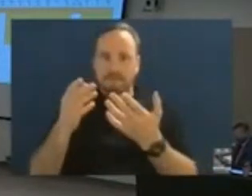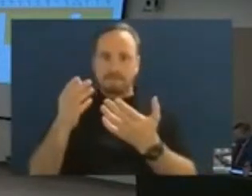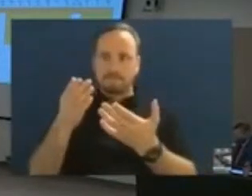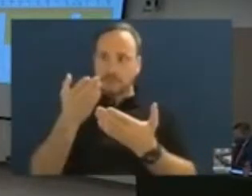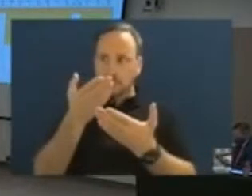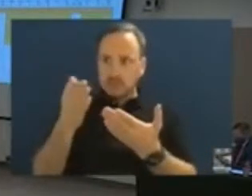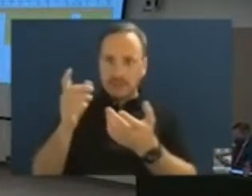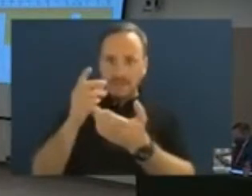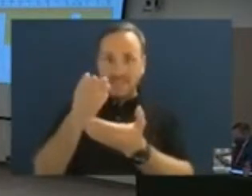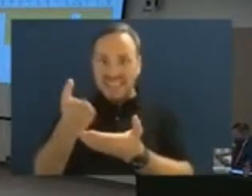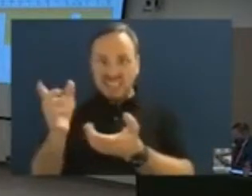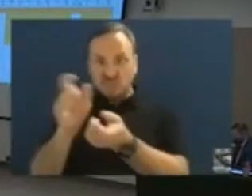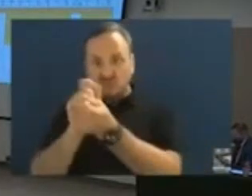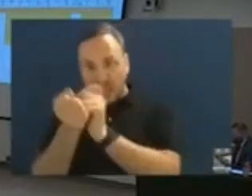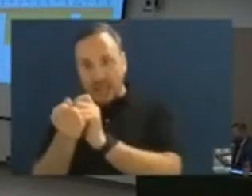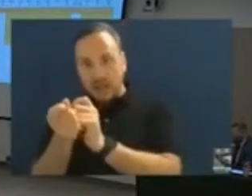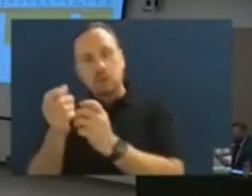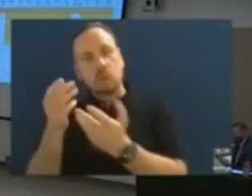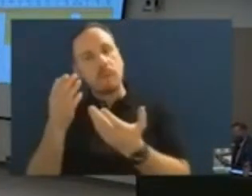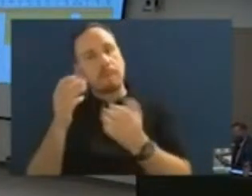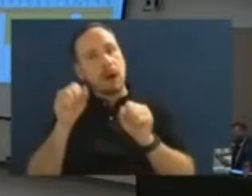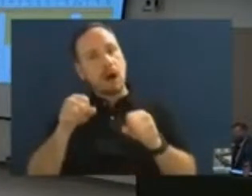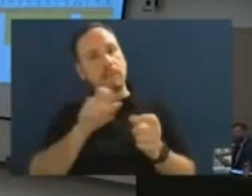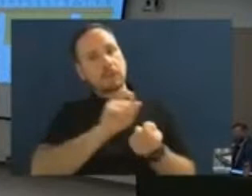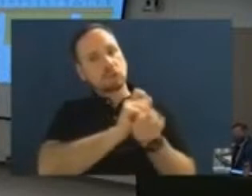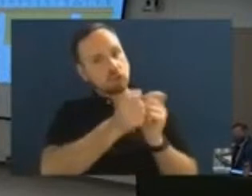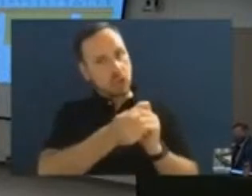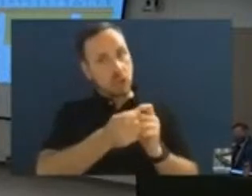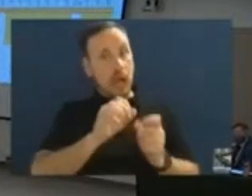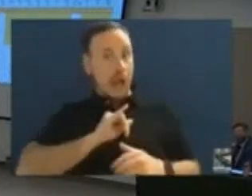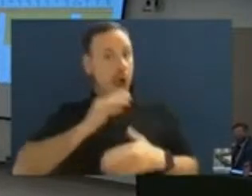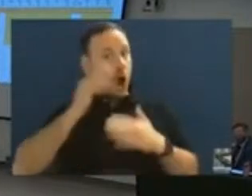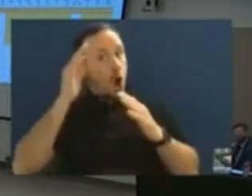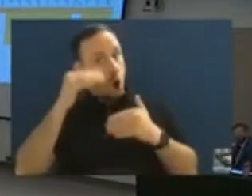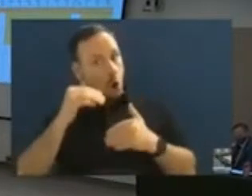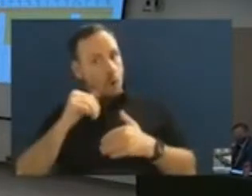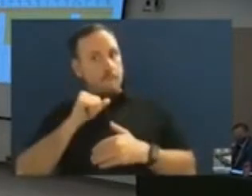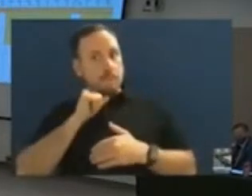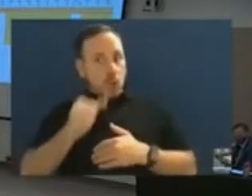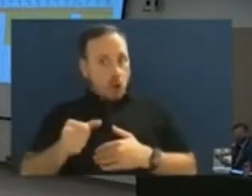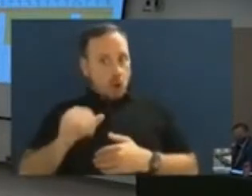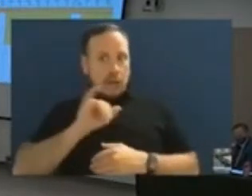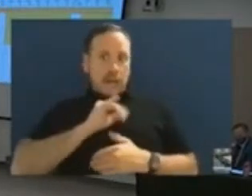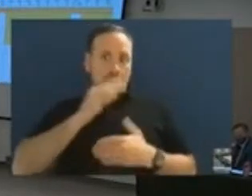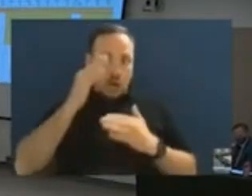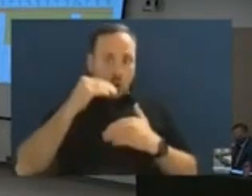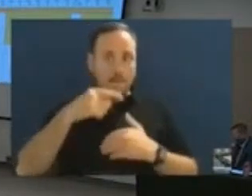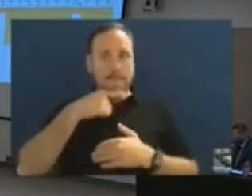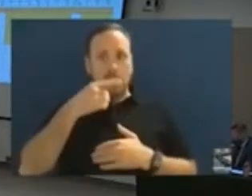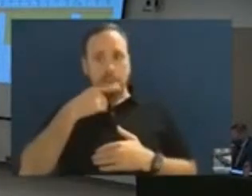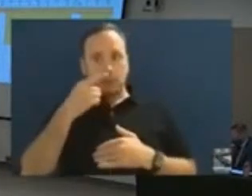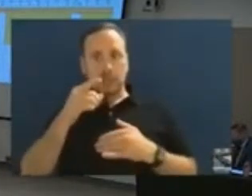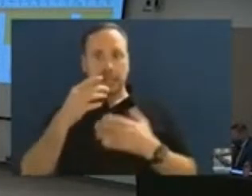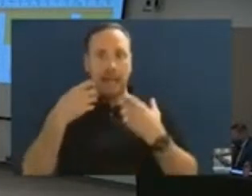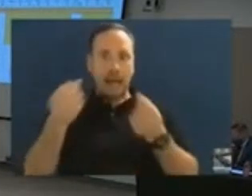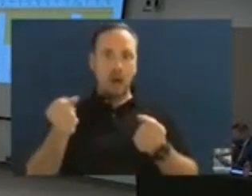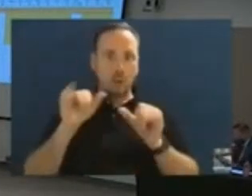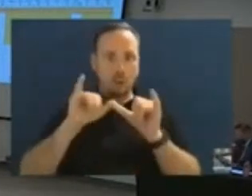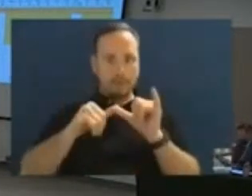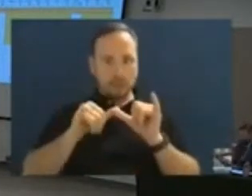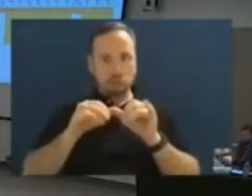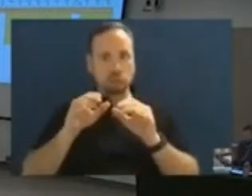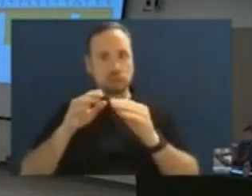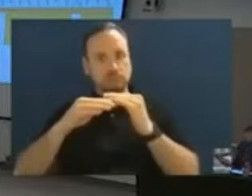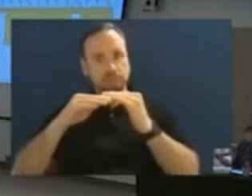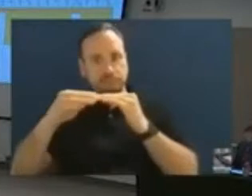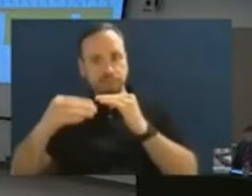won't. I hope that our public health metrics remain strong and get stronger. But